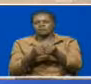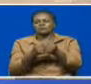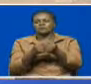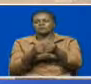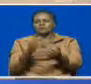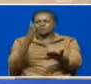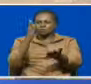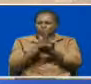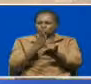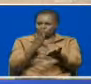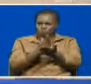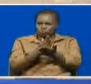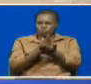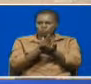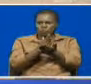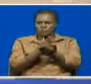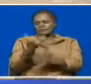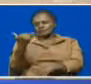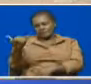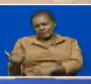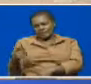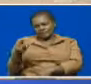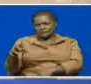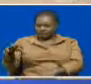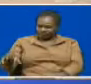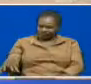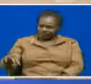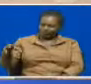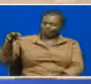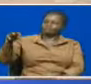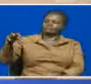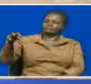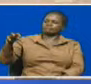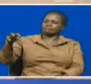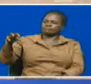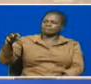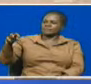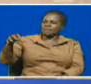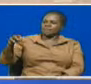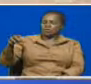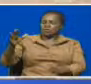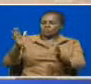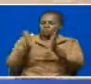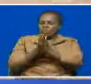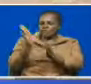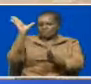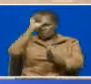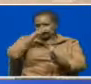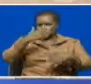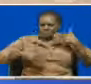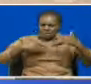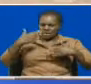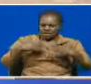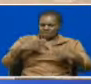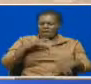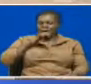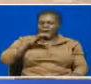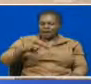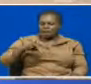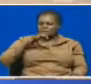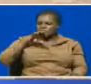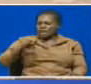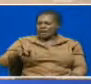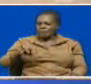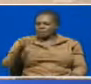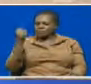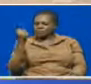And true to the word, this child will grow up with their misconduct, with their abuse, you know,